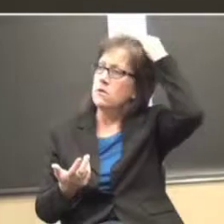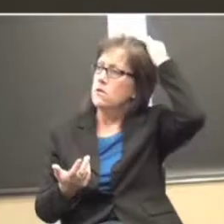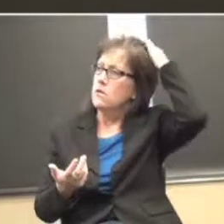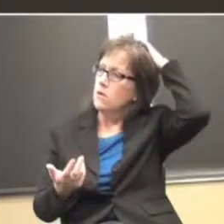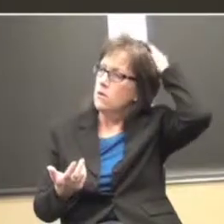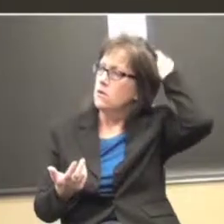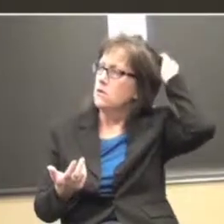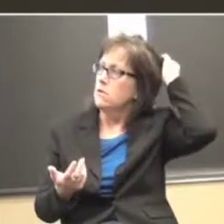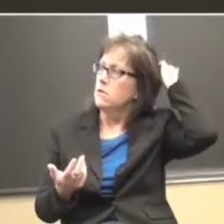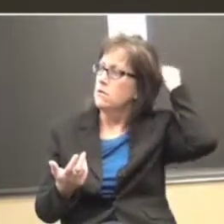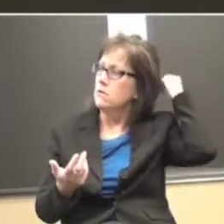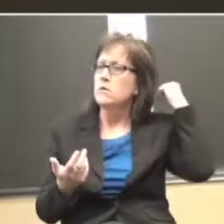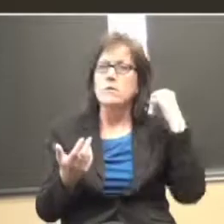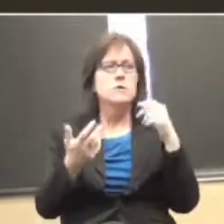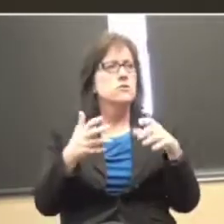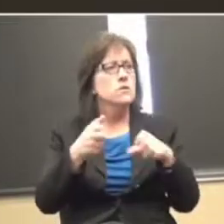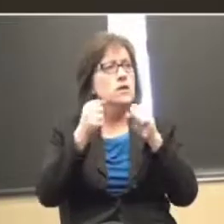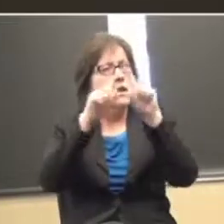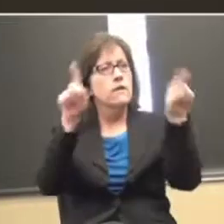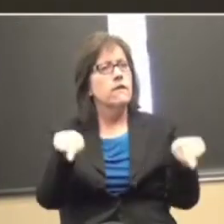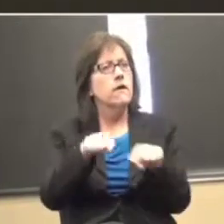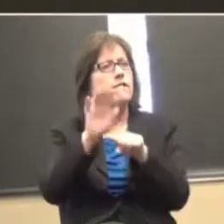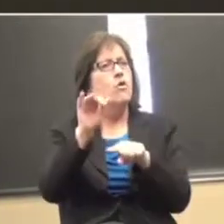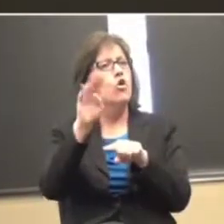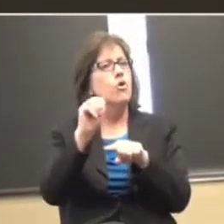Okay. Got to build a form. What's that form got on it?